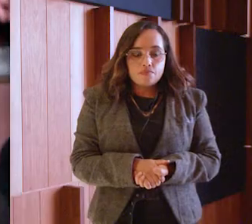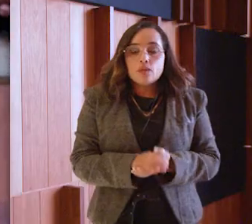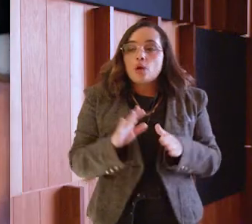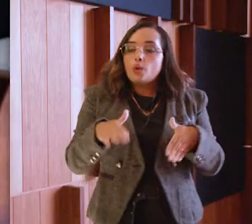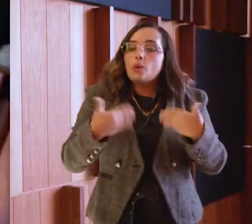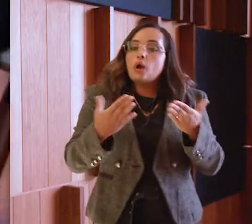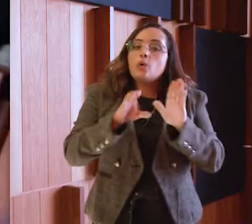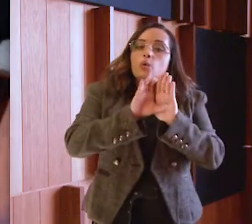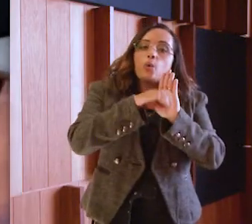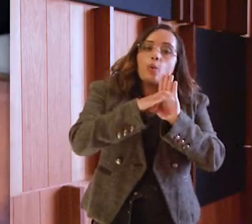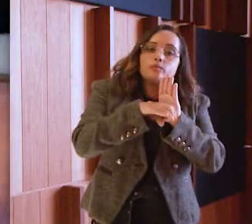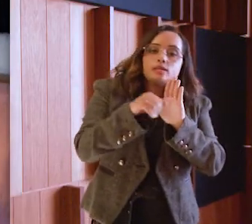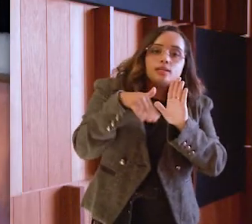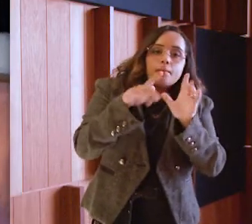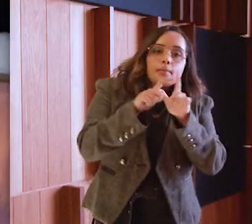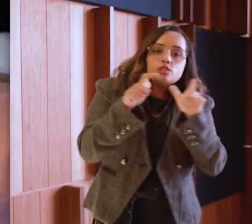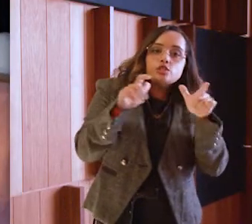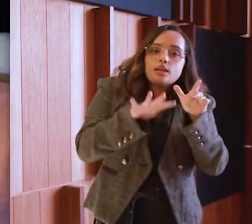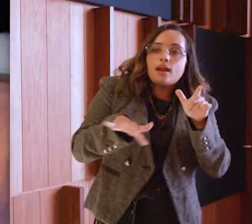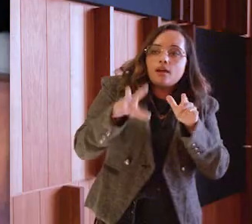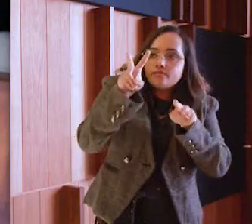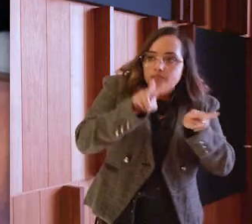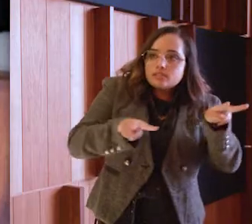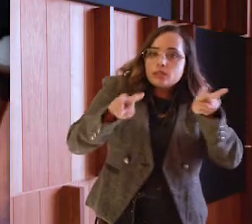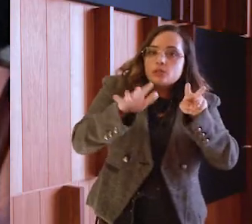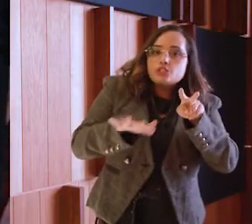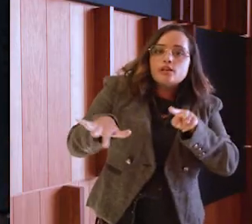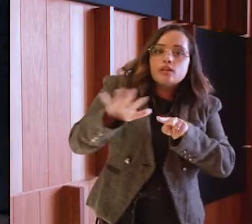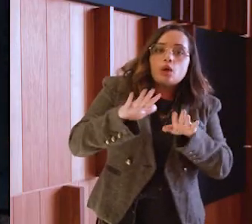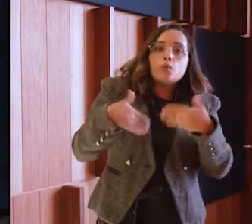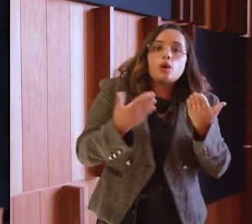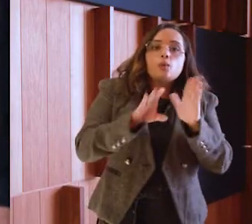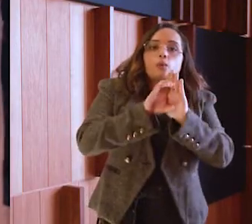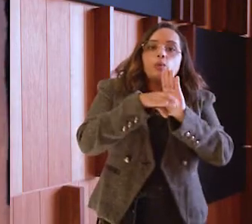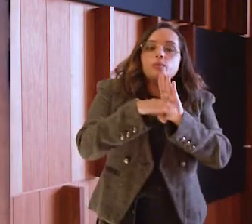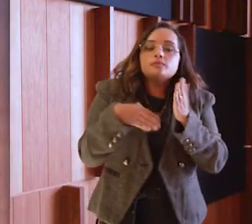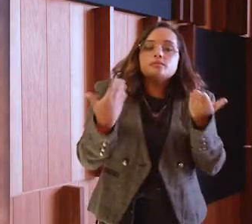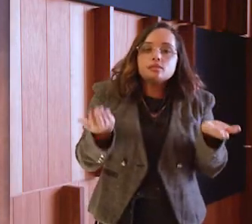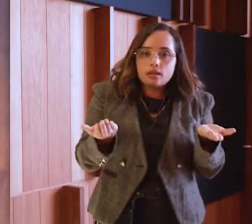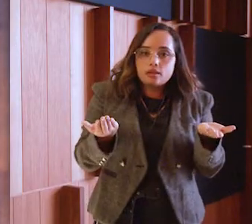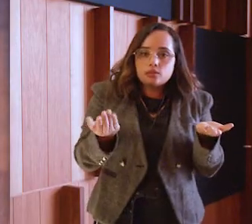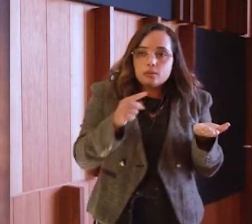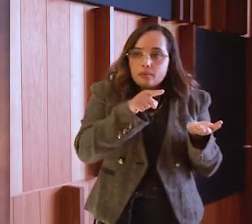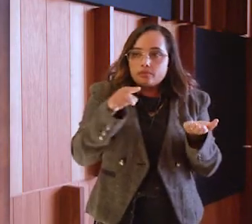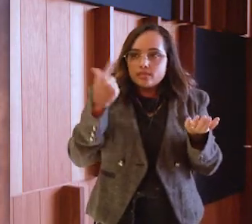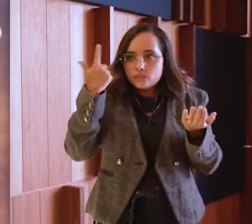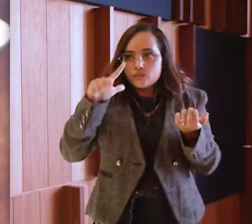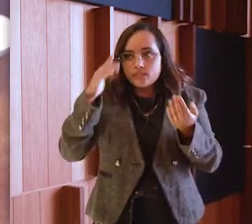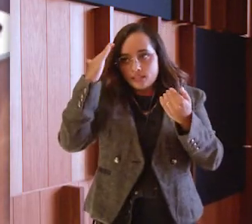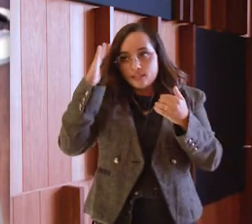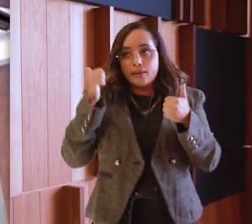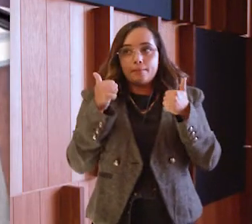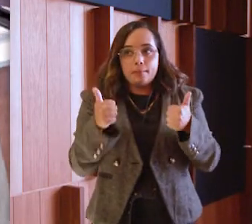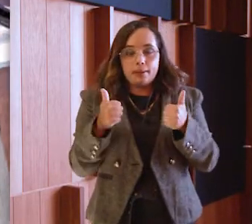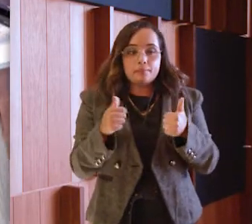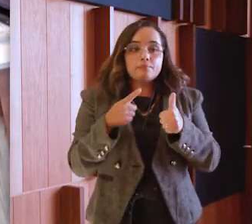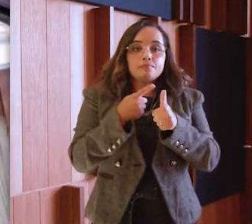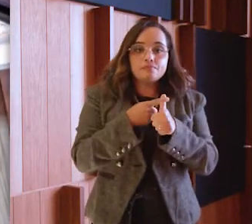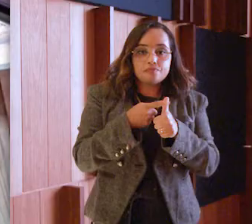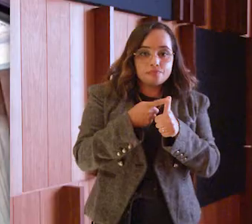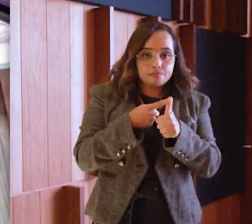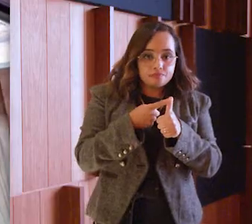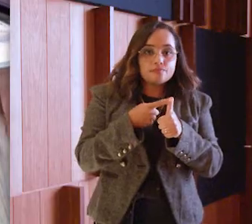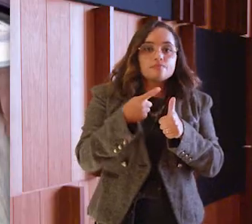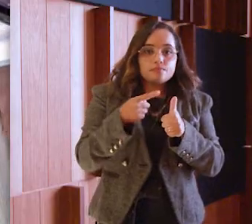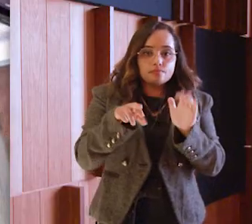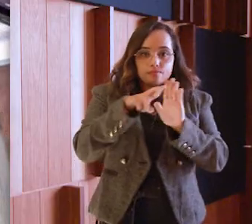apply. The first one is an income inclusion rule. And what the income inclusion rule does is it allows a parent company